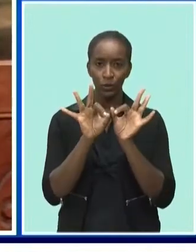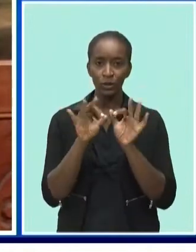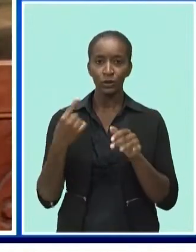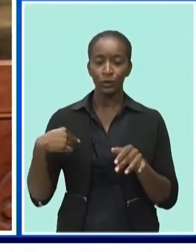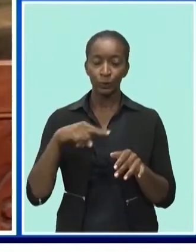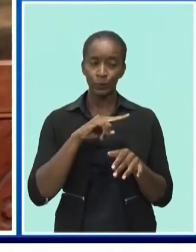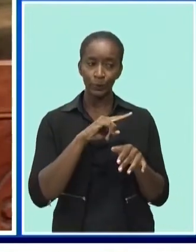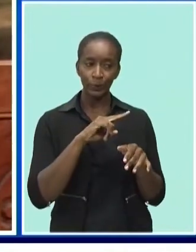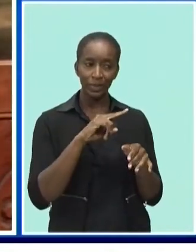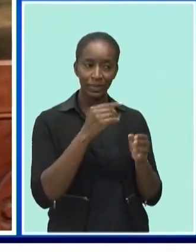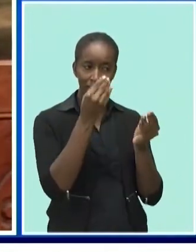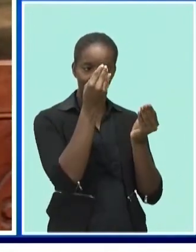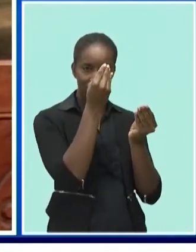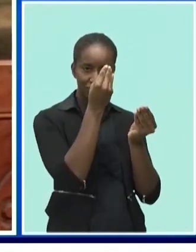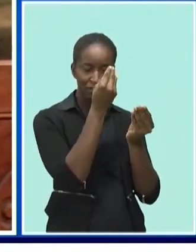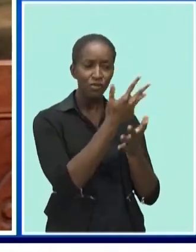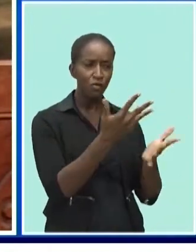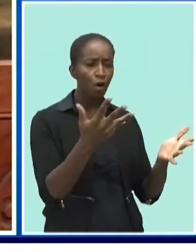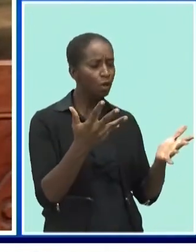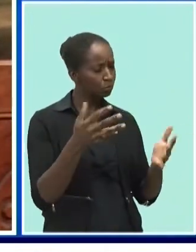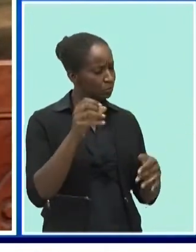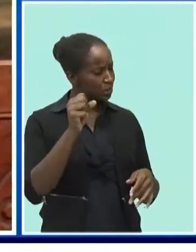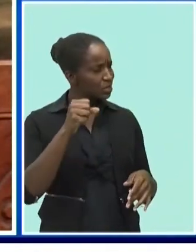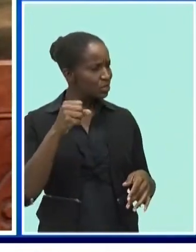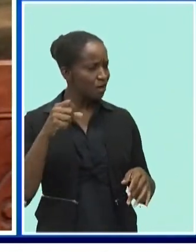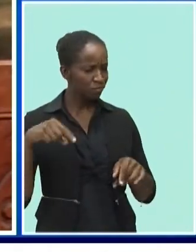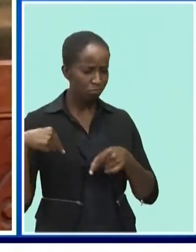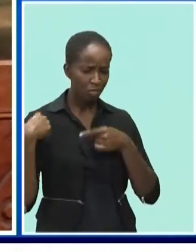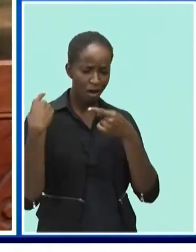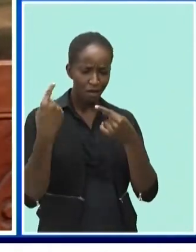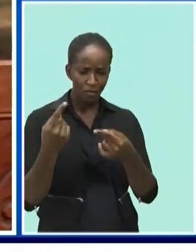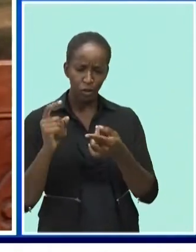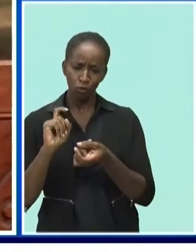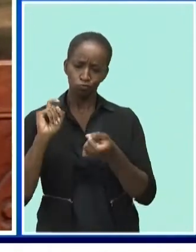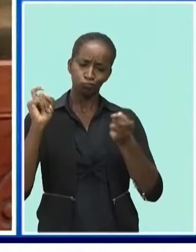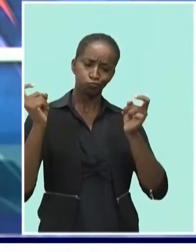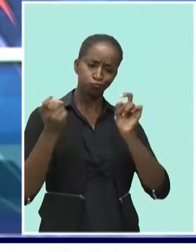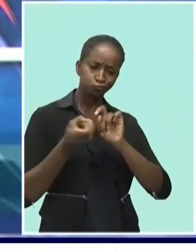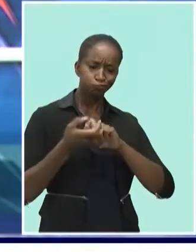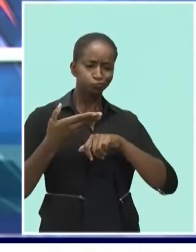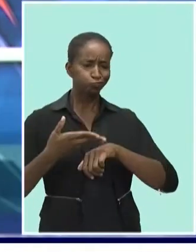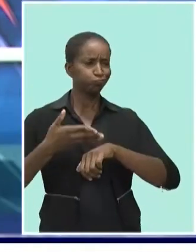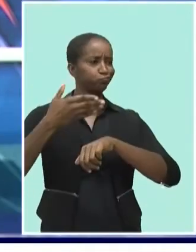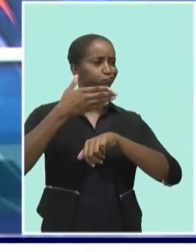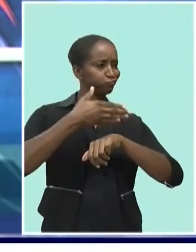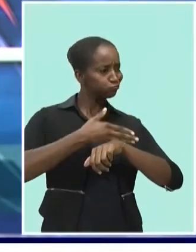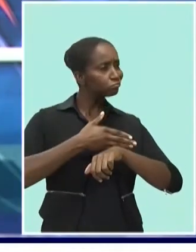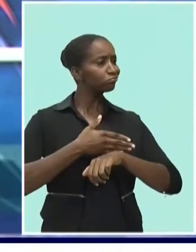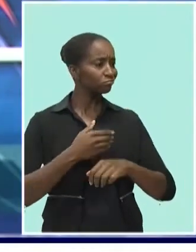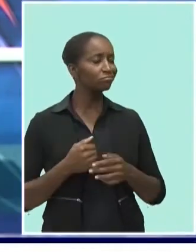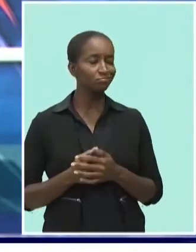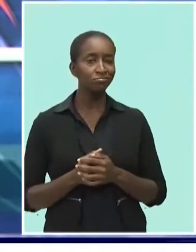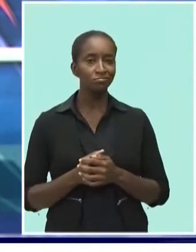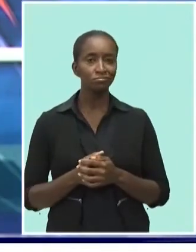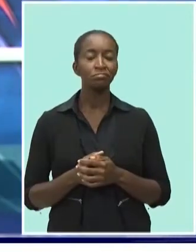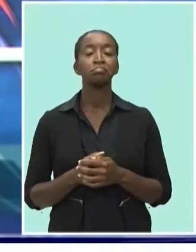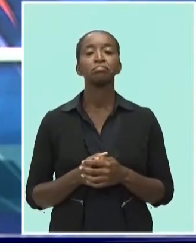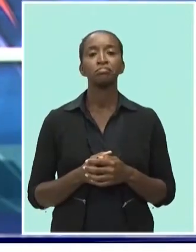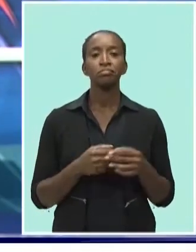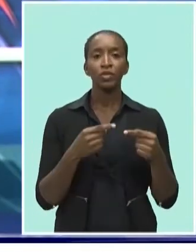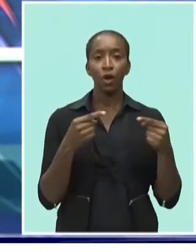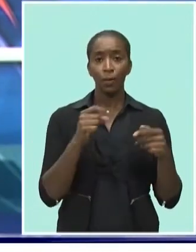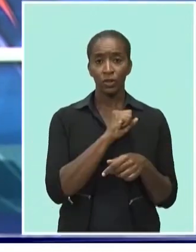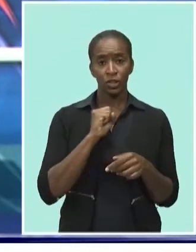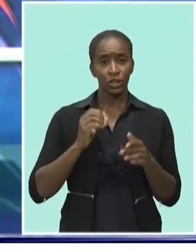report well and report significant progress. Opposition Senator Crystal Drakes, in her